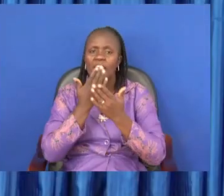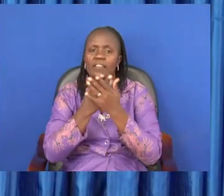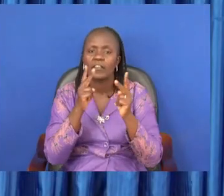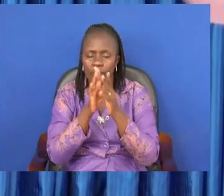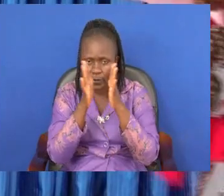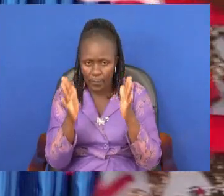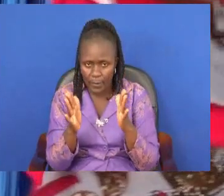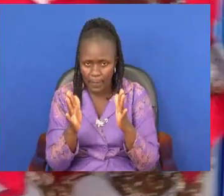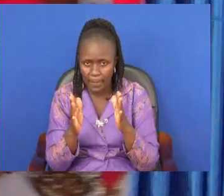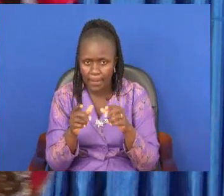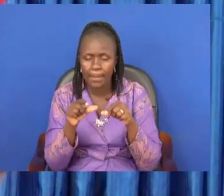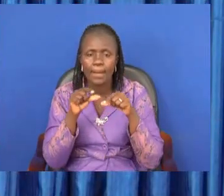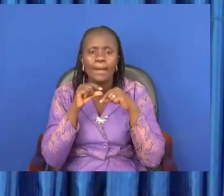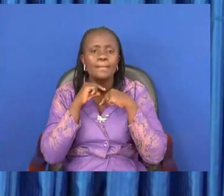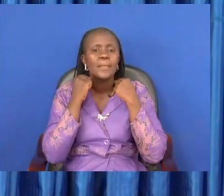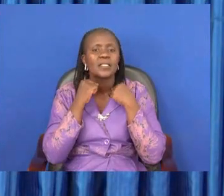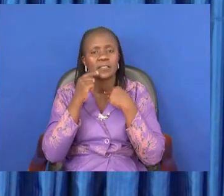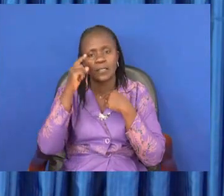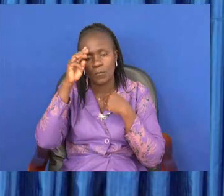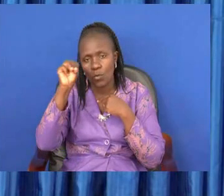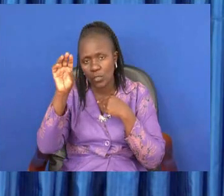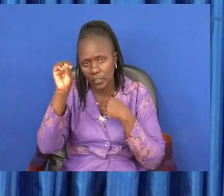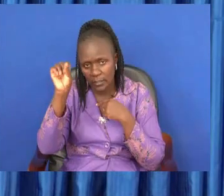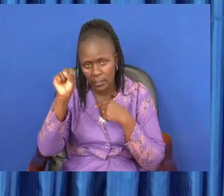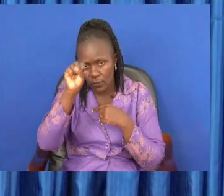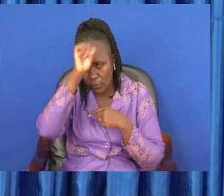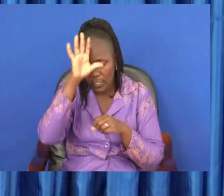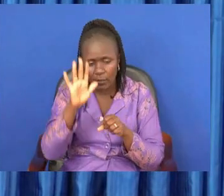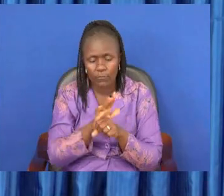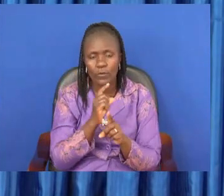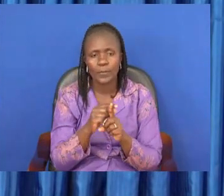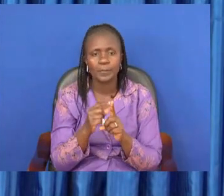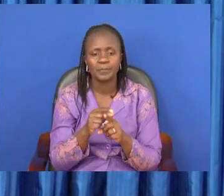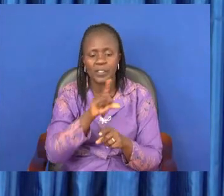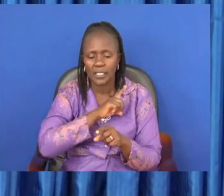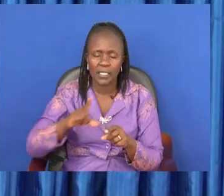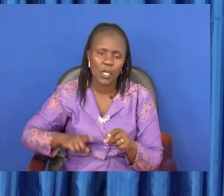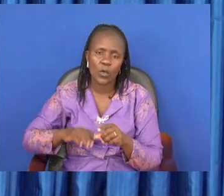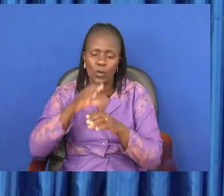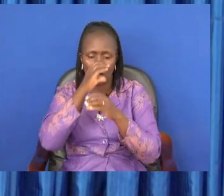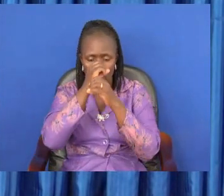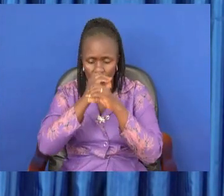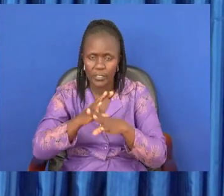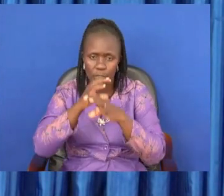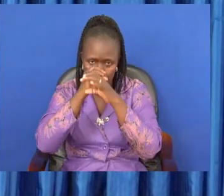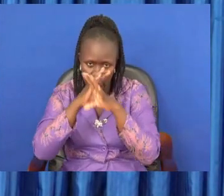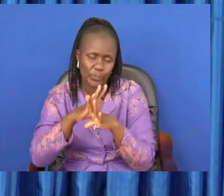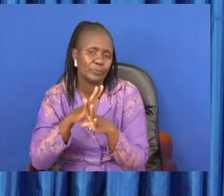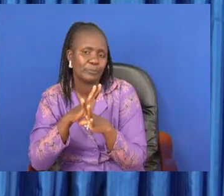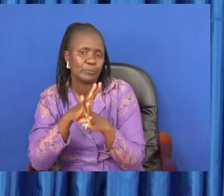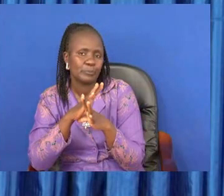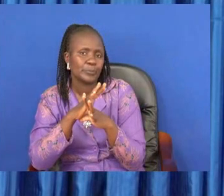Thank you very much, Reverend Moses, for that wonderful word. May the Lord continue blessing